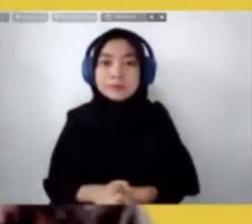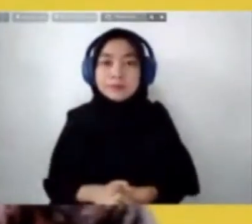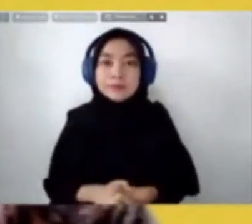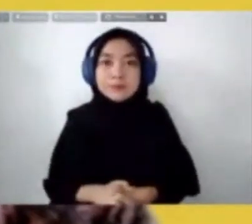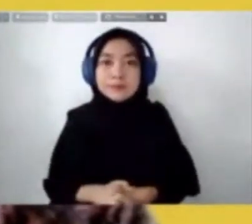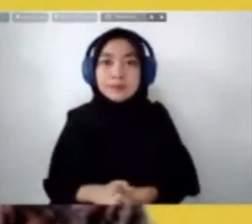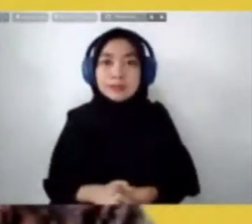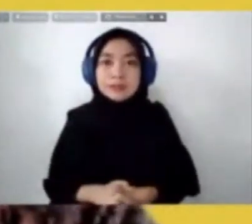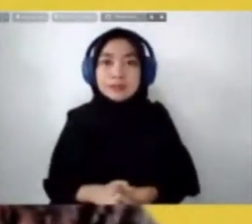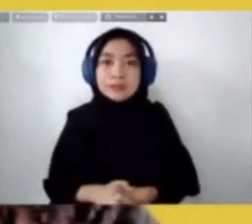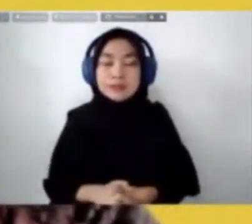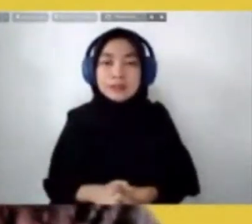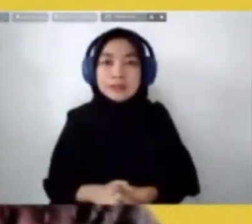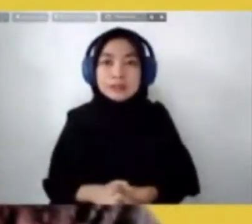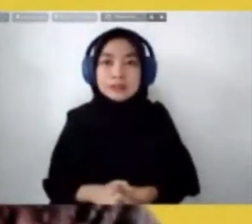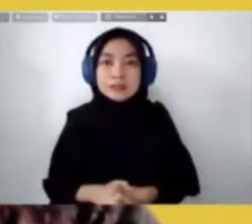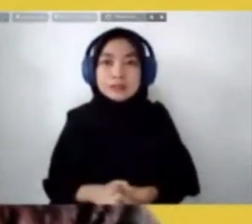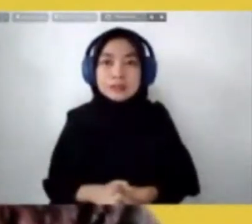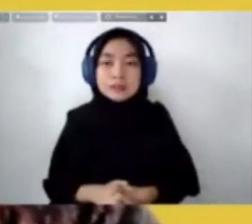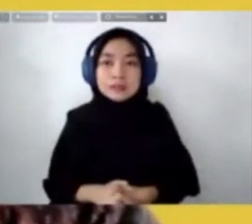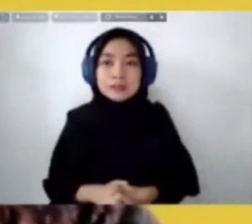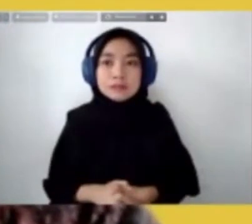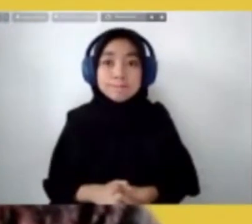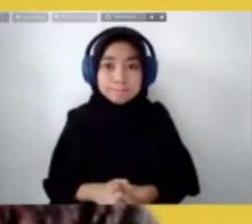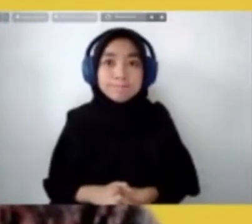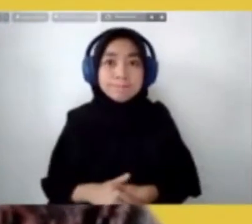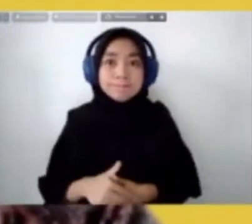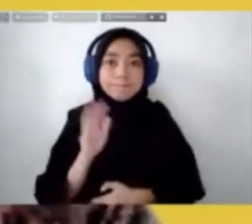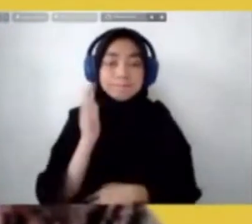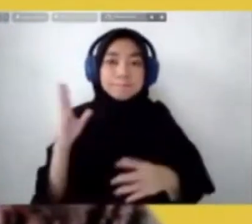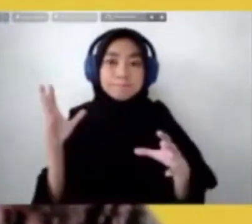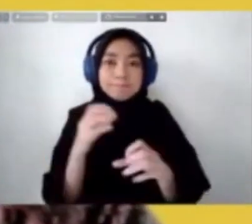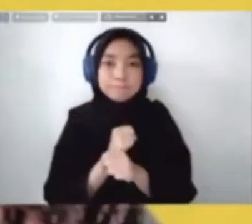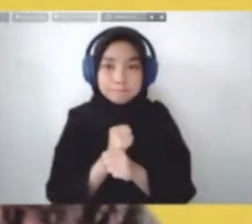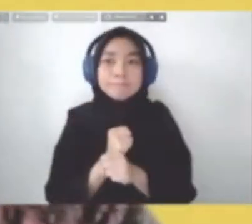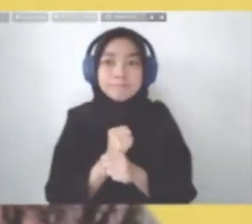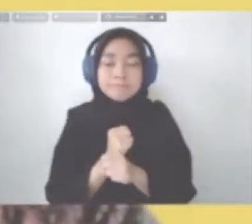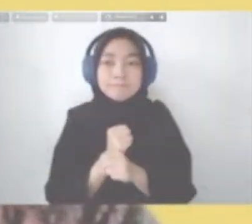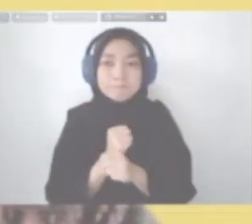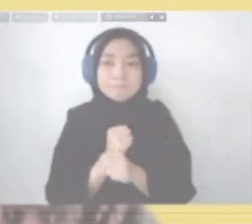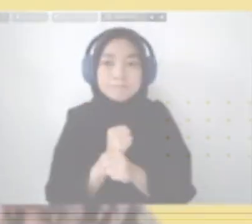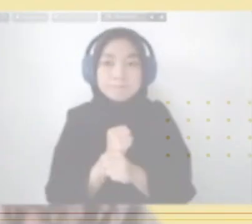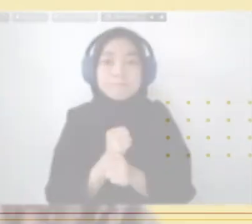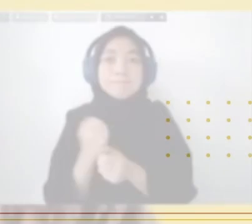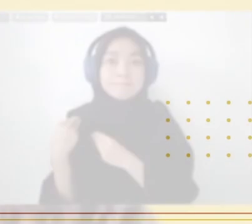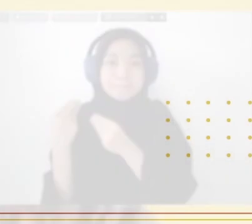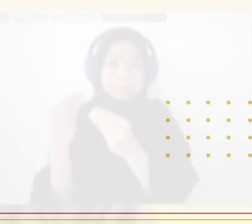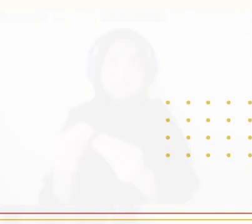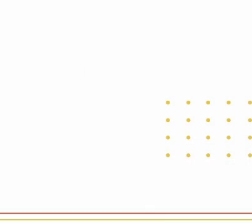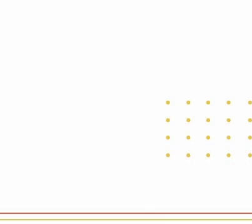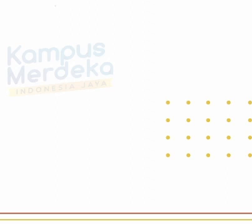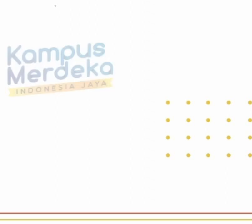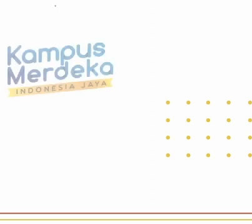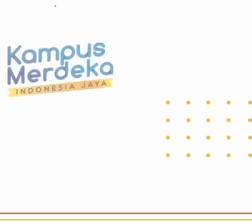gentlemen, this concludes the presentation, and I will give the screen to the MC, Miss Sabrina.